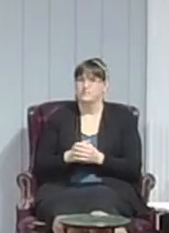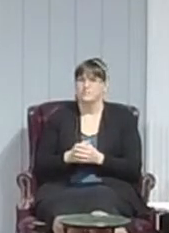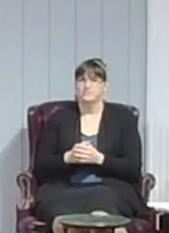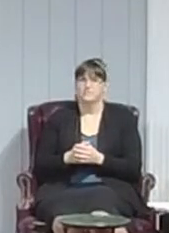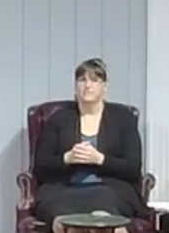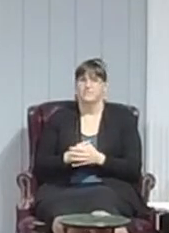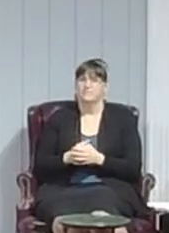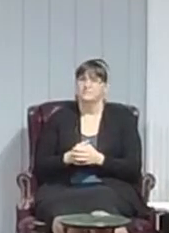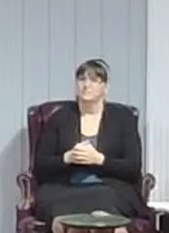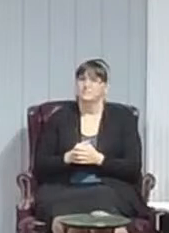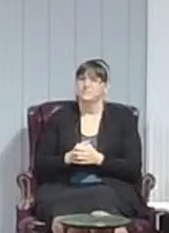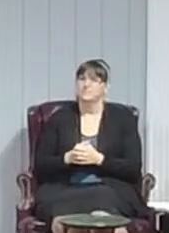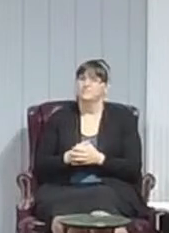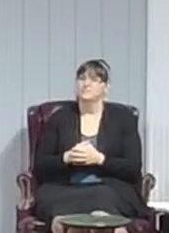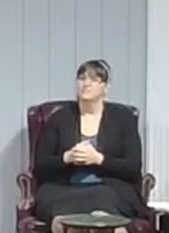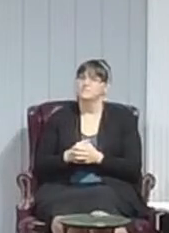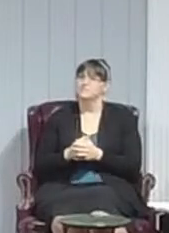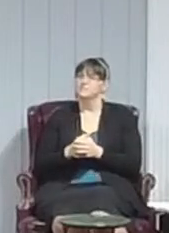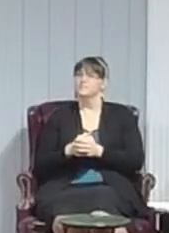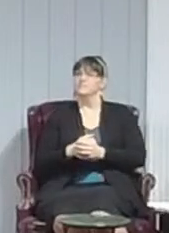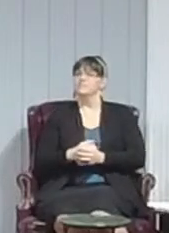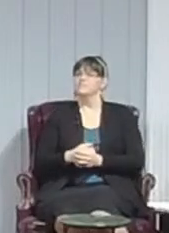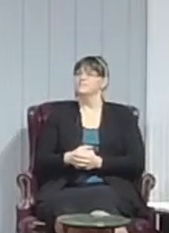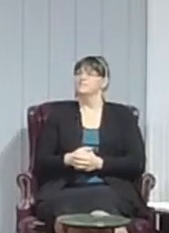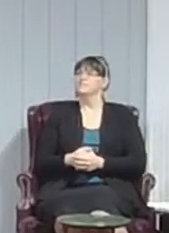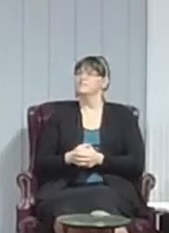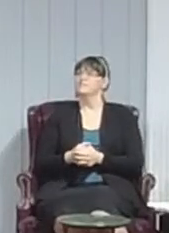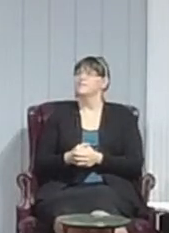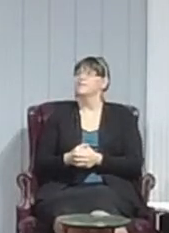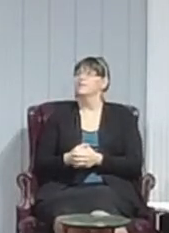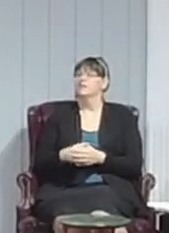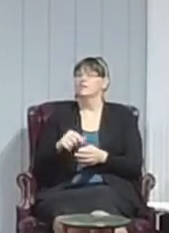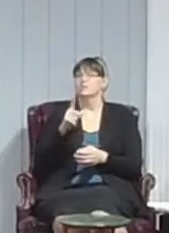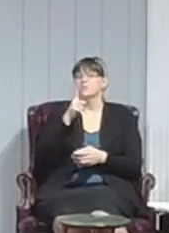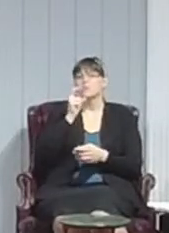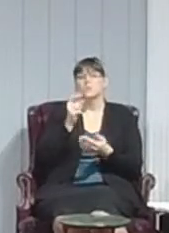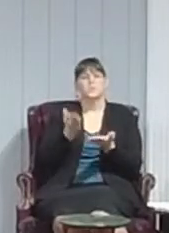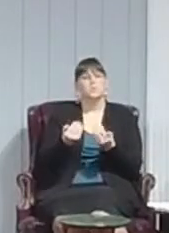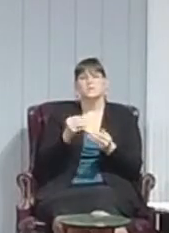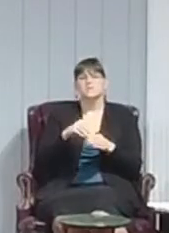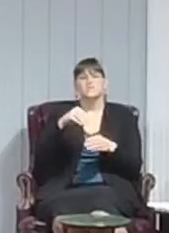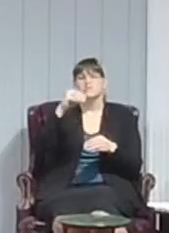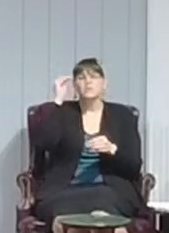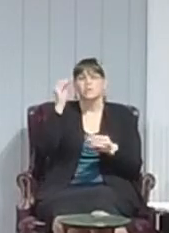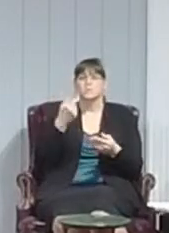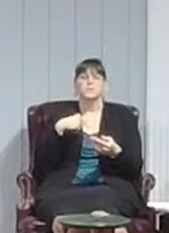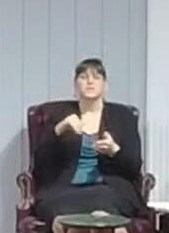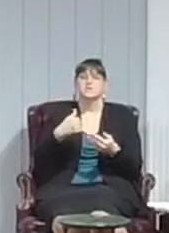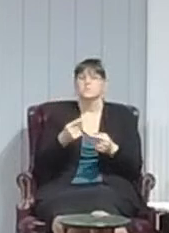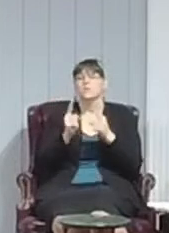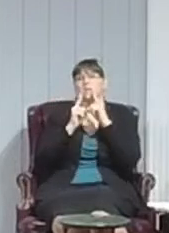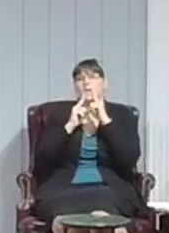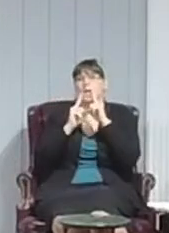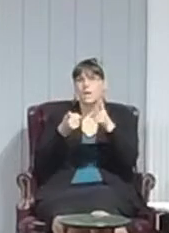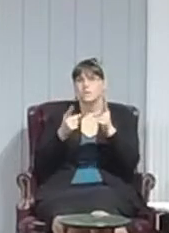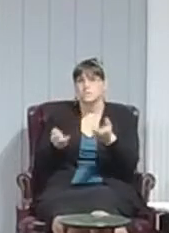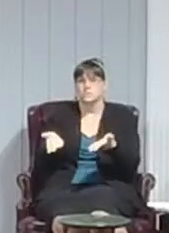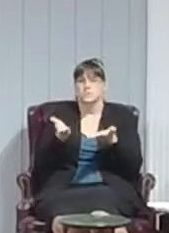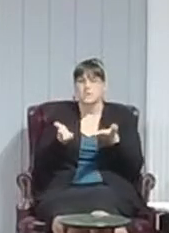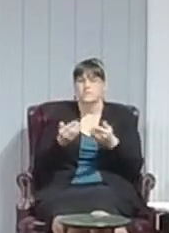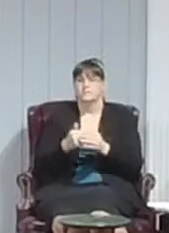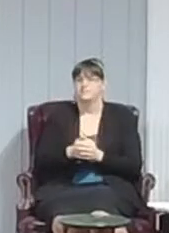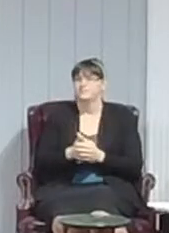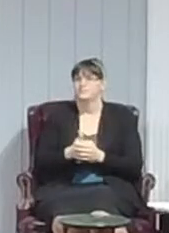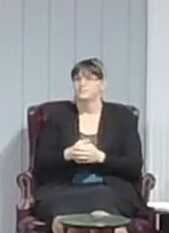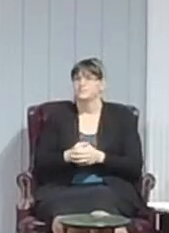for me and that kind of stuff. And that's what they wanted. And no, okay, who wants to learn? We just want to have the answers given to us. And all right, Brother Fred. Anyway,